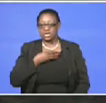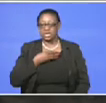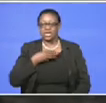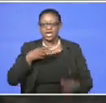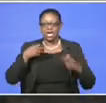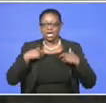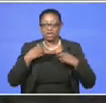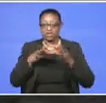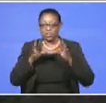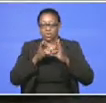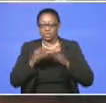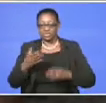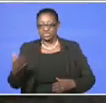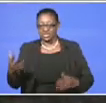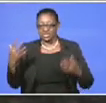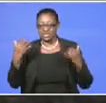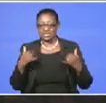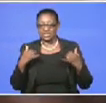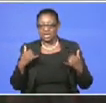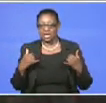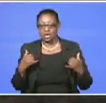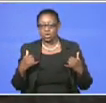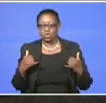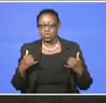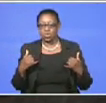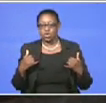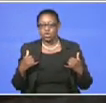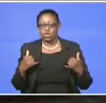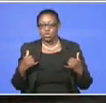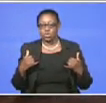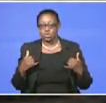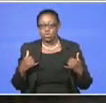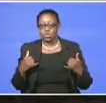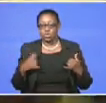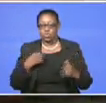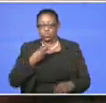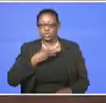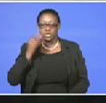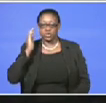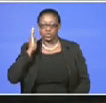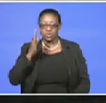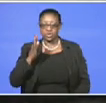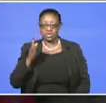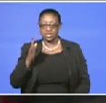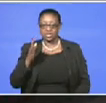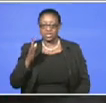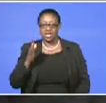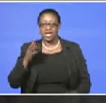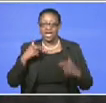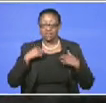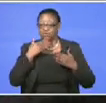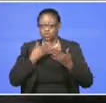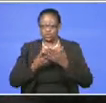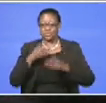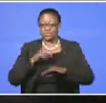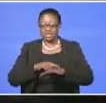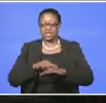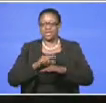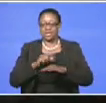important stage right now, but if we don't capitalize on the moment now, we will miss it for the next 10 years again. I mean, I see